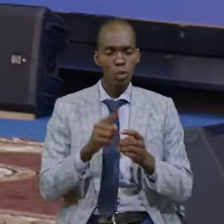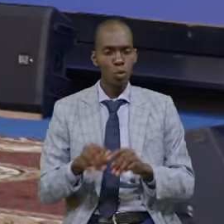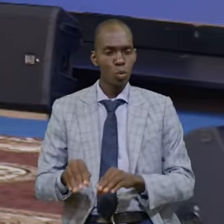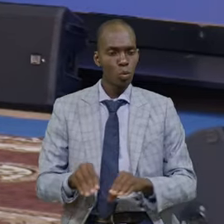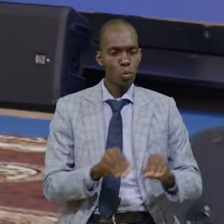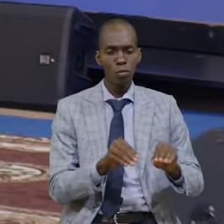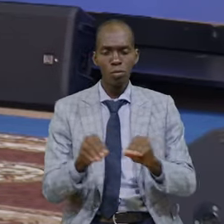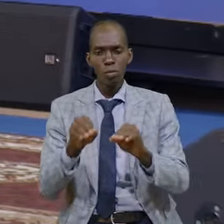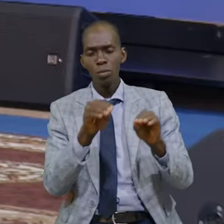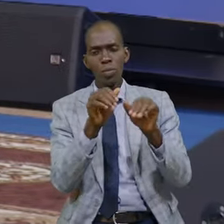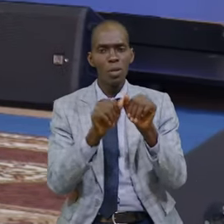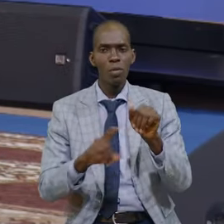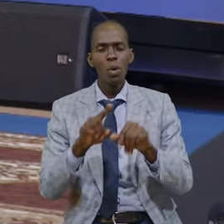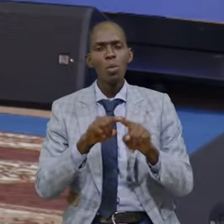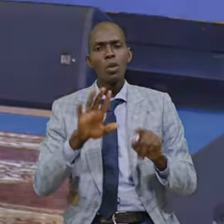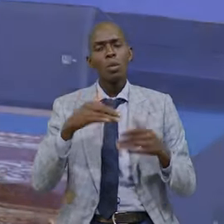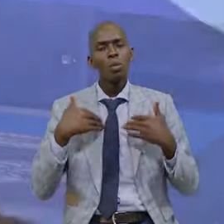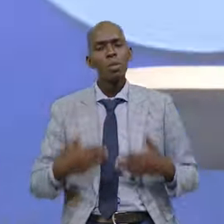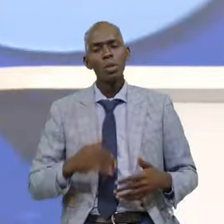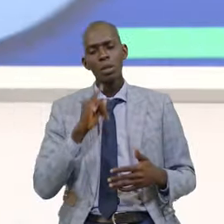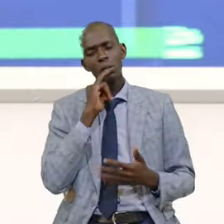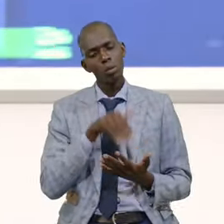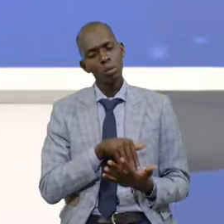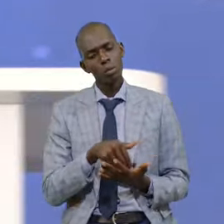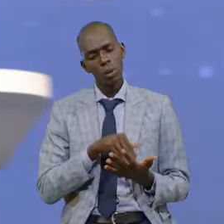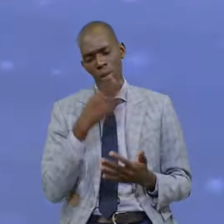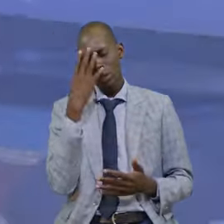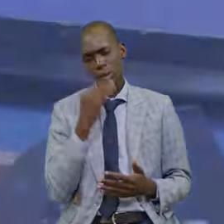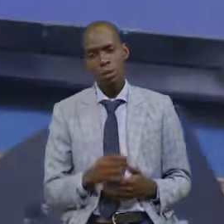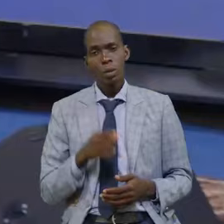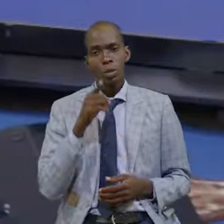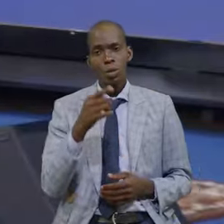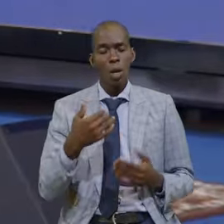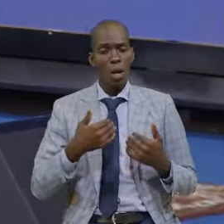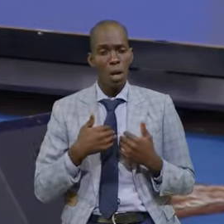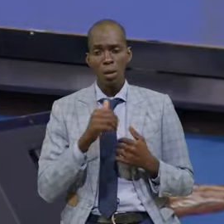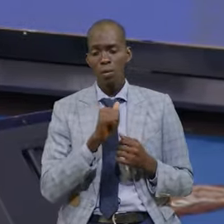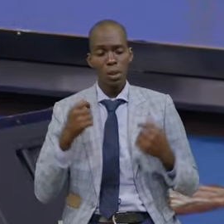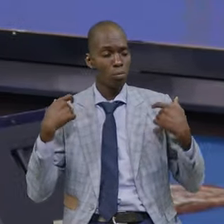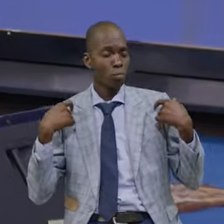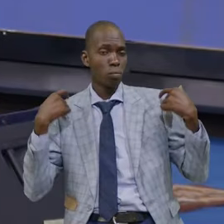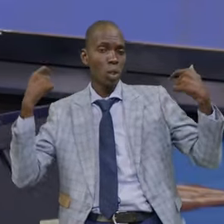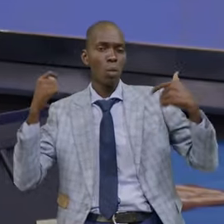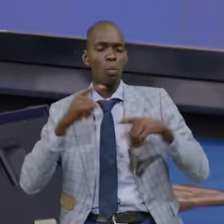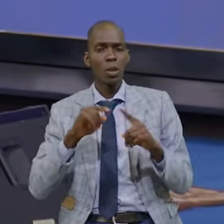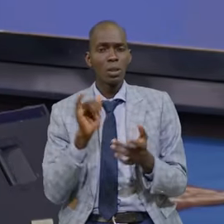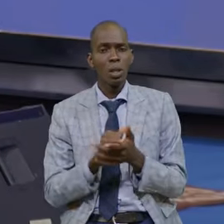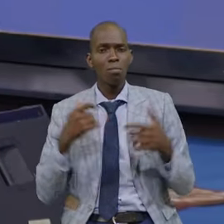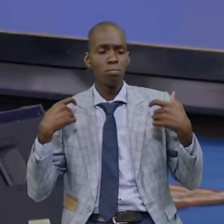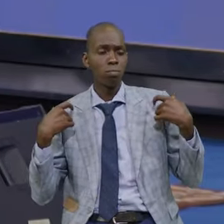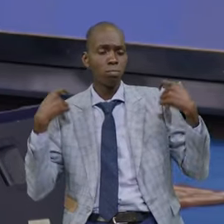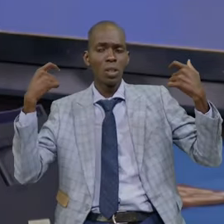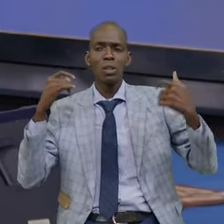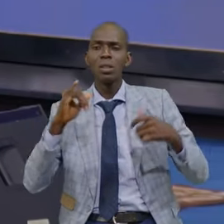the body is sleeping. We have the giant, but the giant is sleeping. And the Lord is